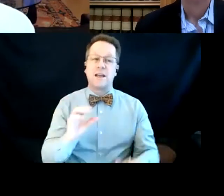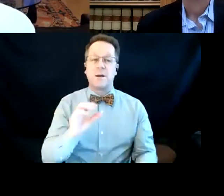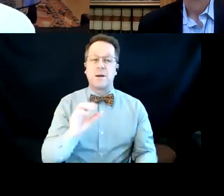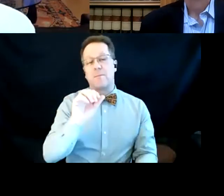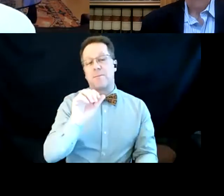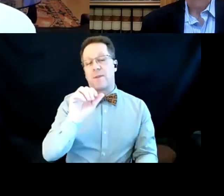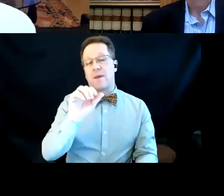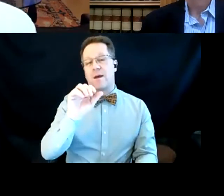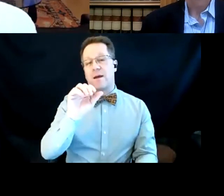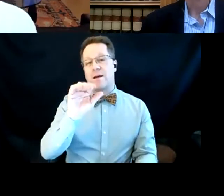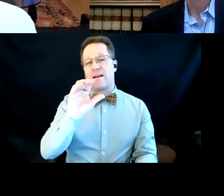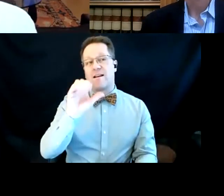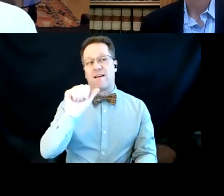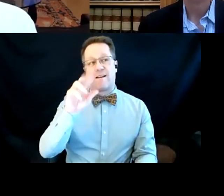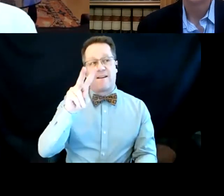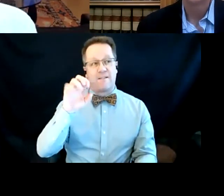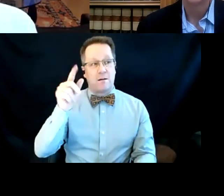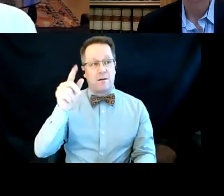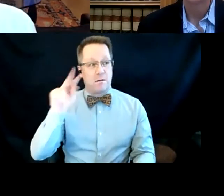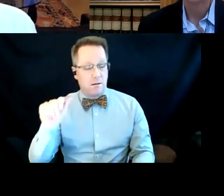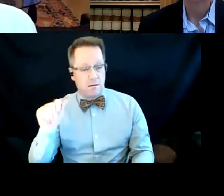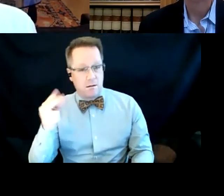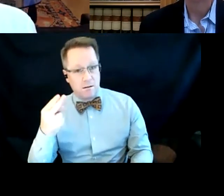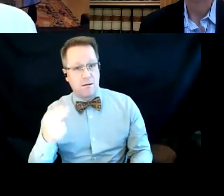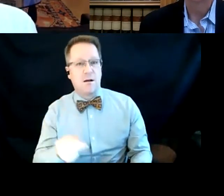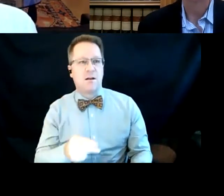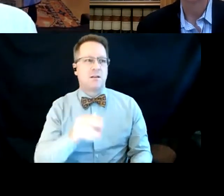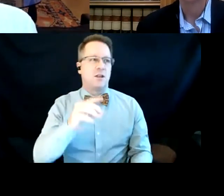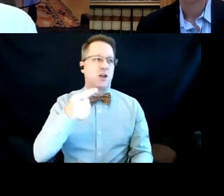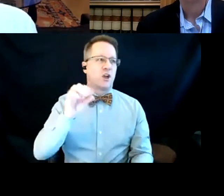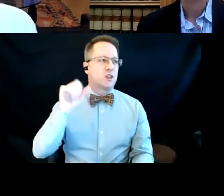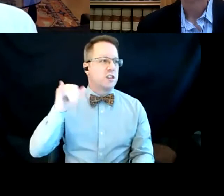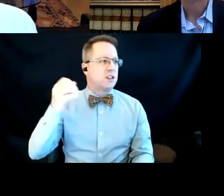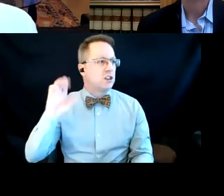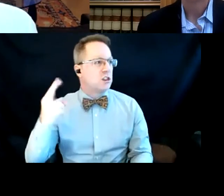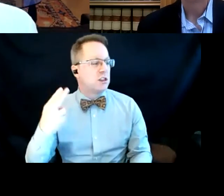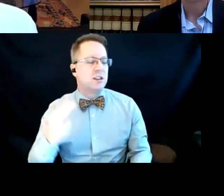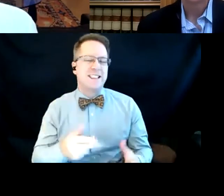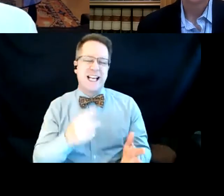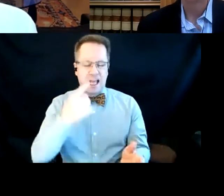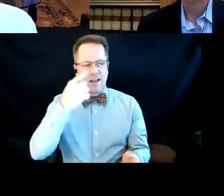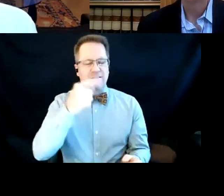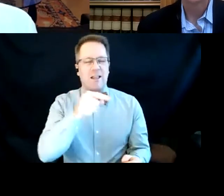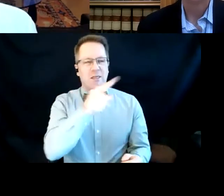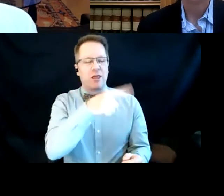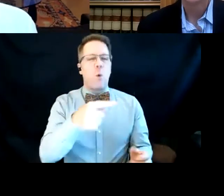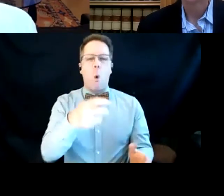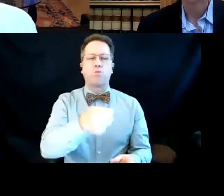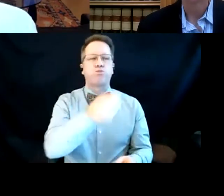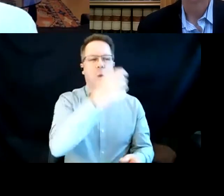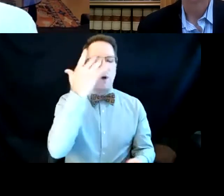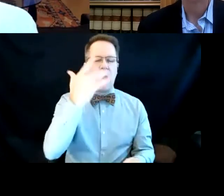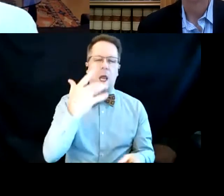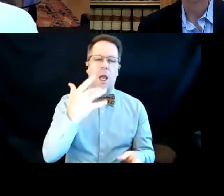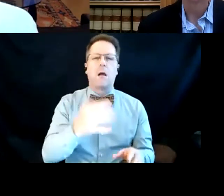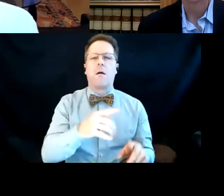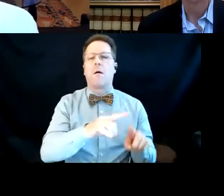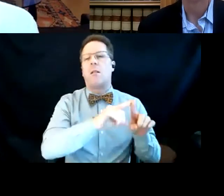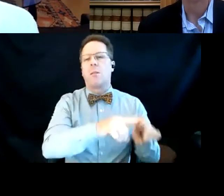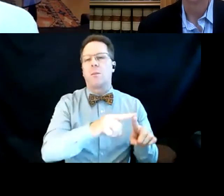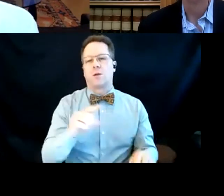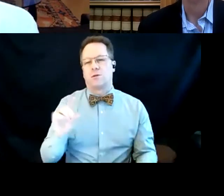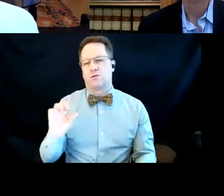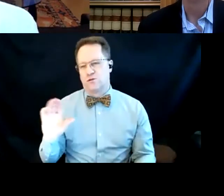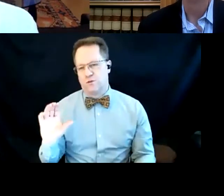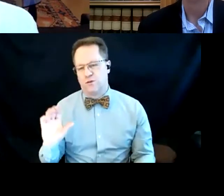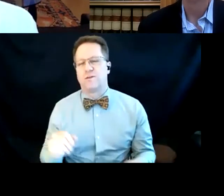was Justice Gorsuch. But I think what history shows is that you can't really judge a justice until they're on the court